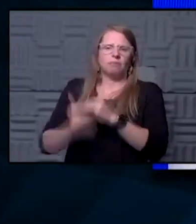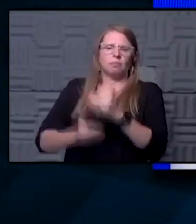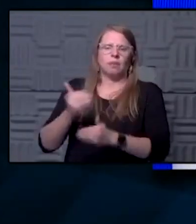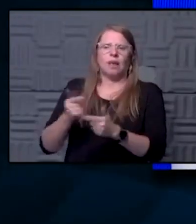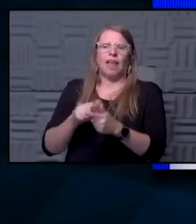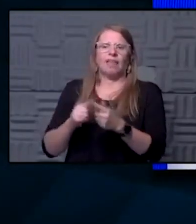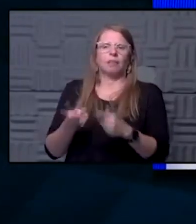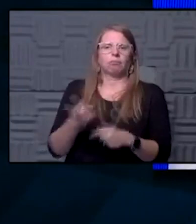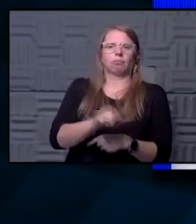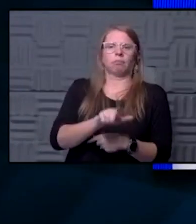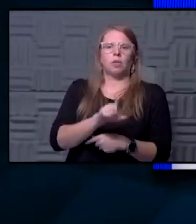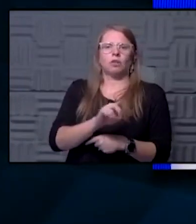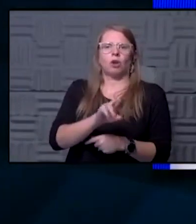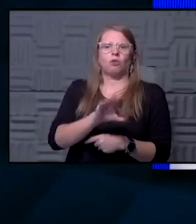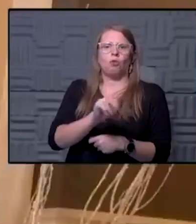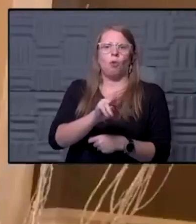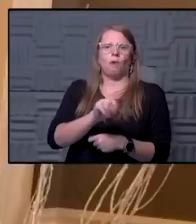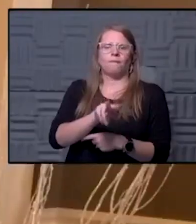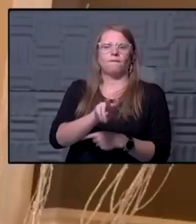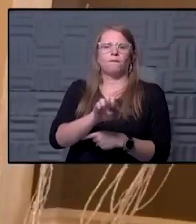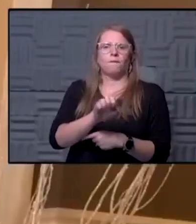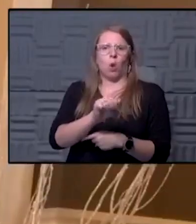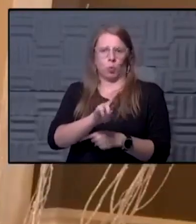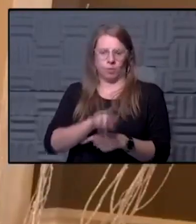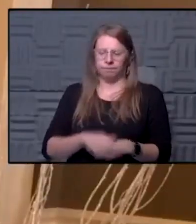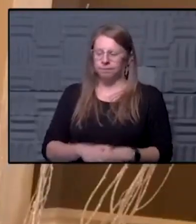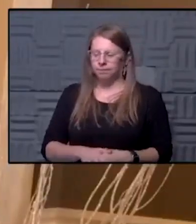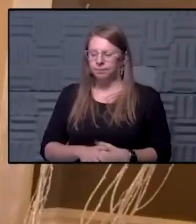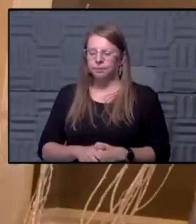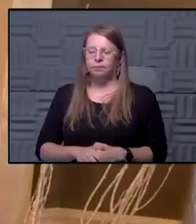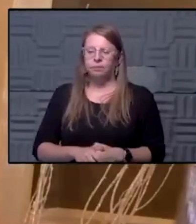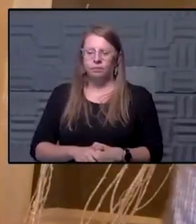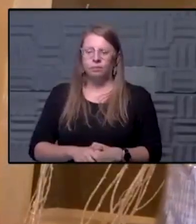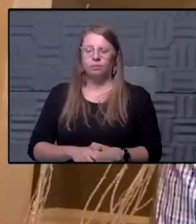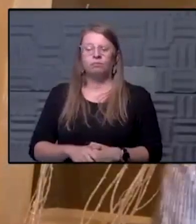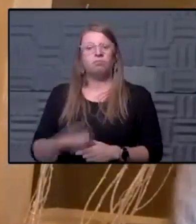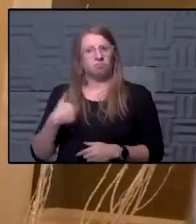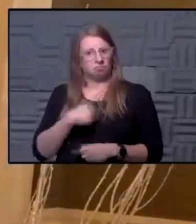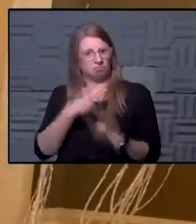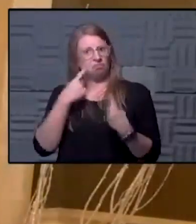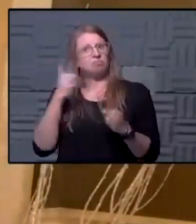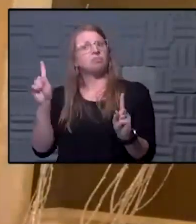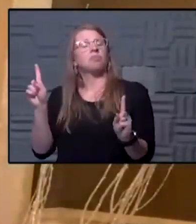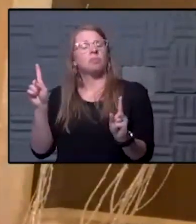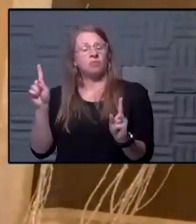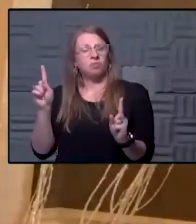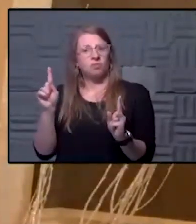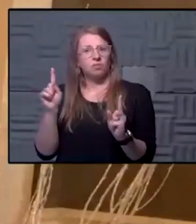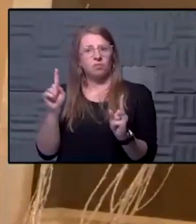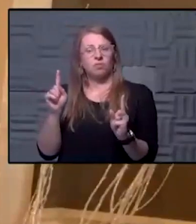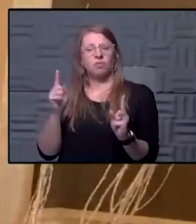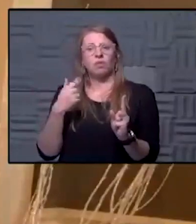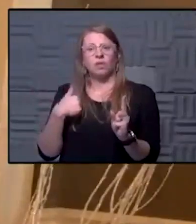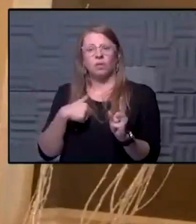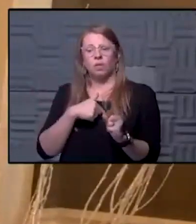talk to Dr. Corriveau for a minute about it, too, across the community. We've been very successful because we do an alternate service. We do